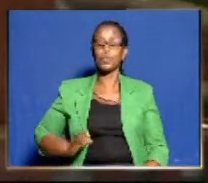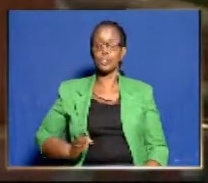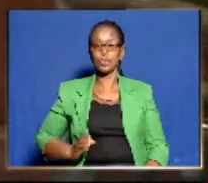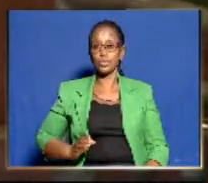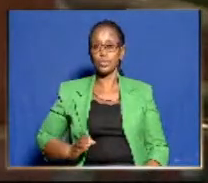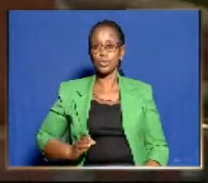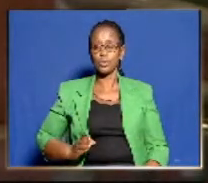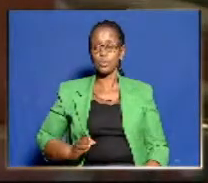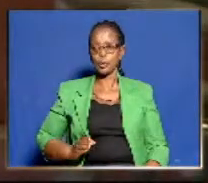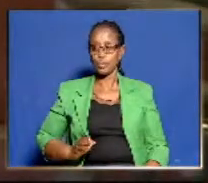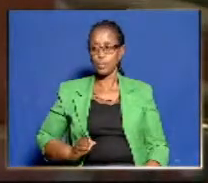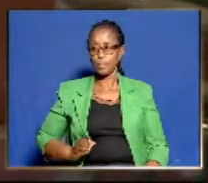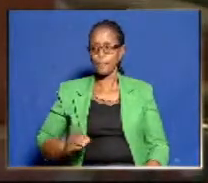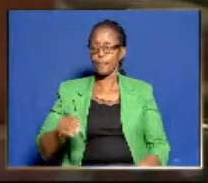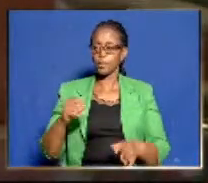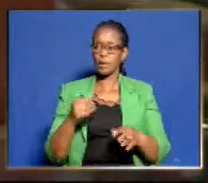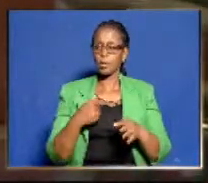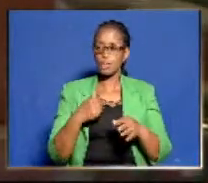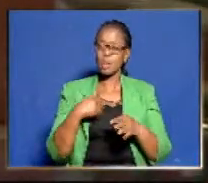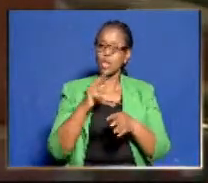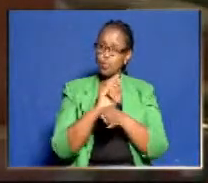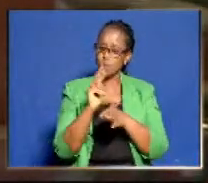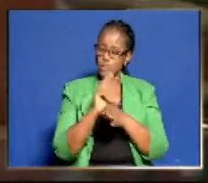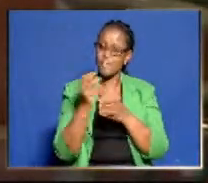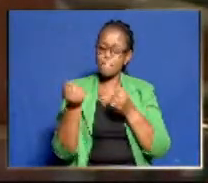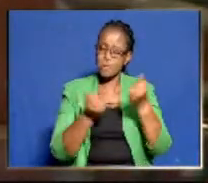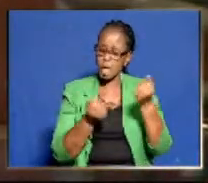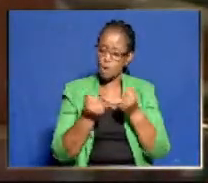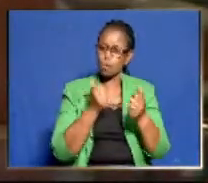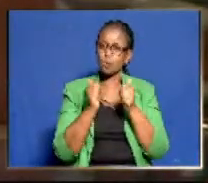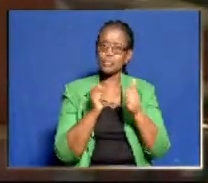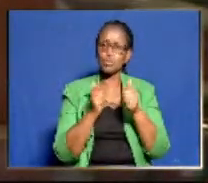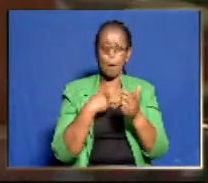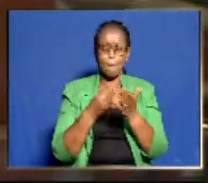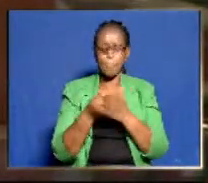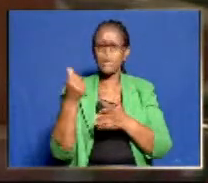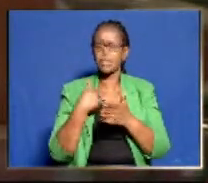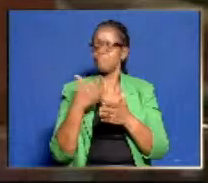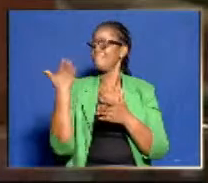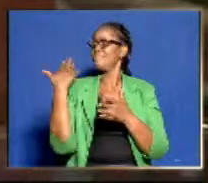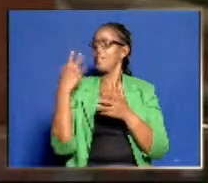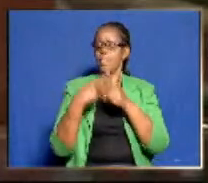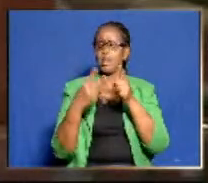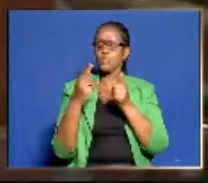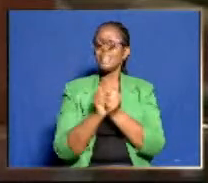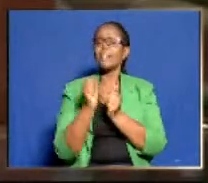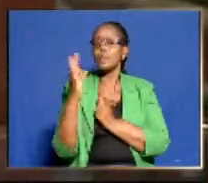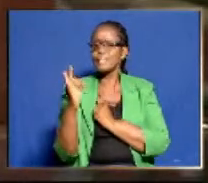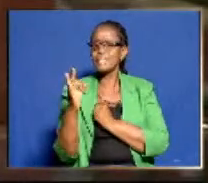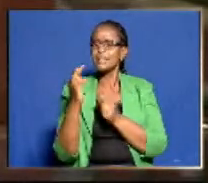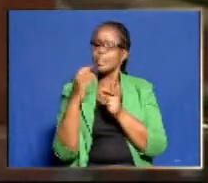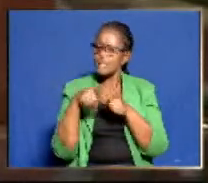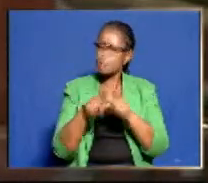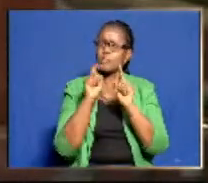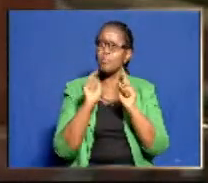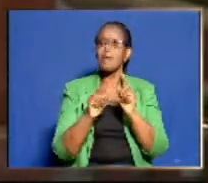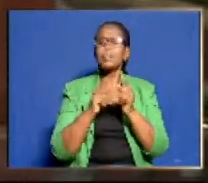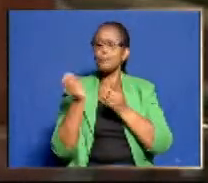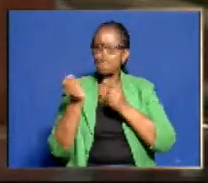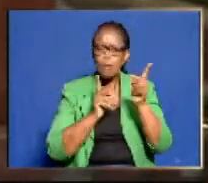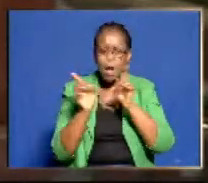the commissioners are using vehicles that were bought in 2013, a matter of concern, and they are expected to work in at the counties, so they are not able